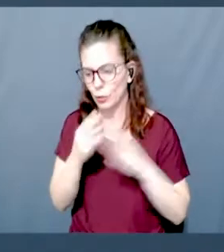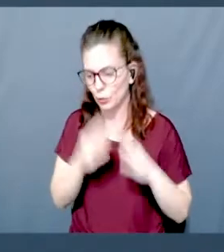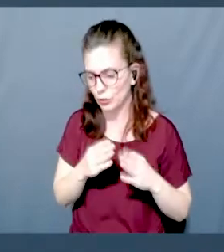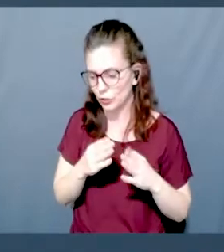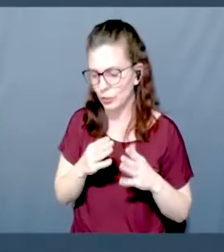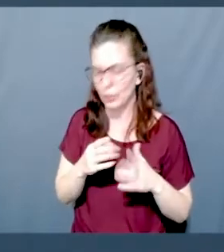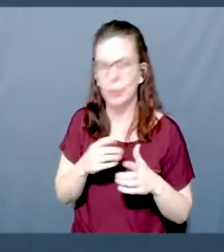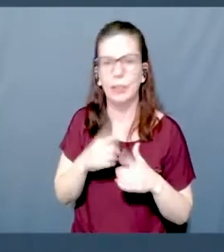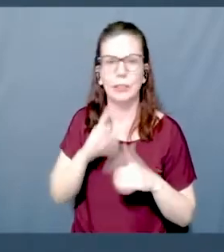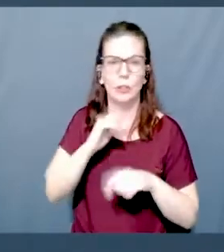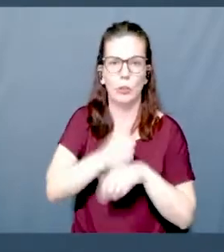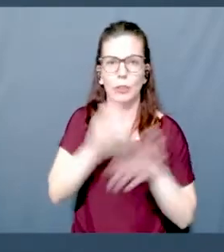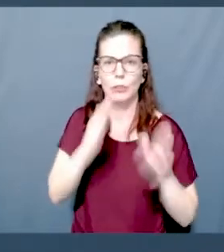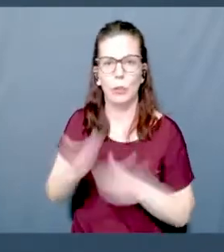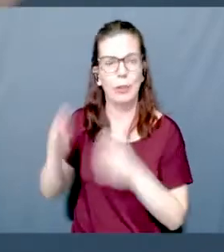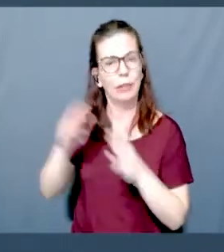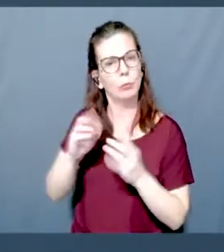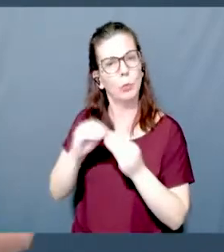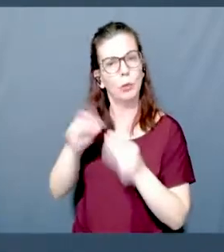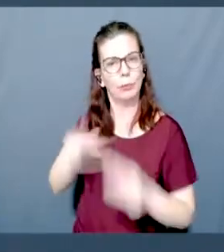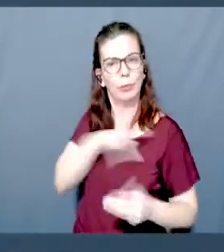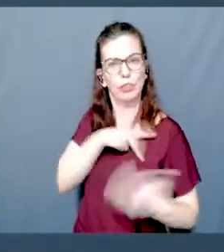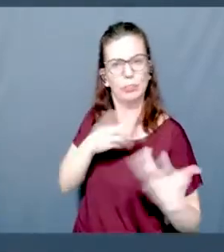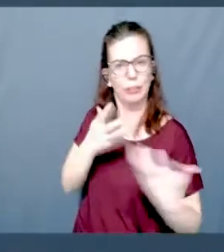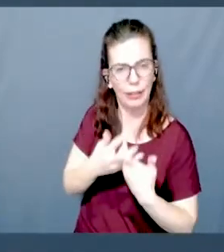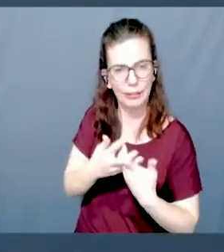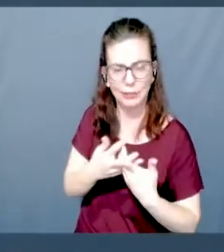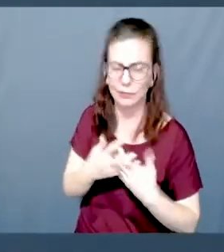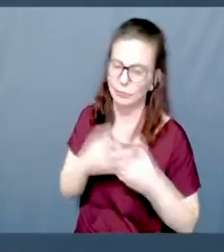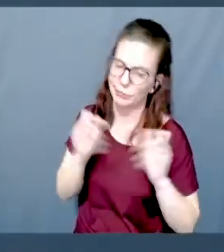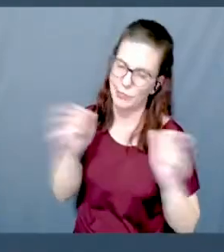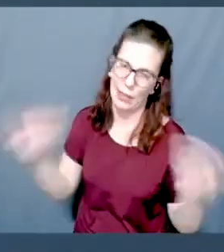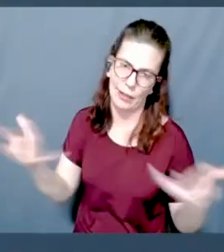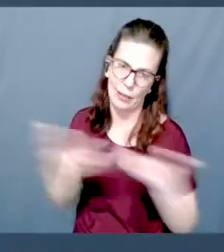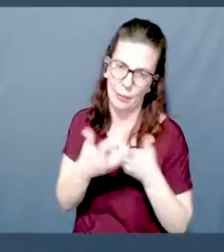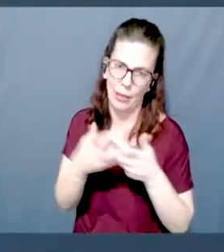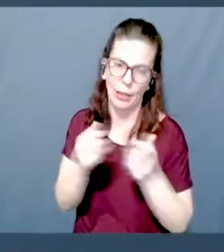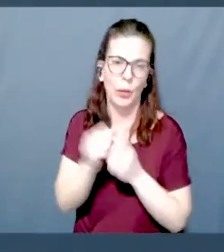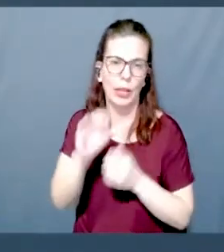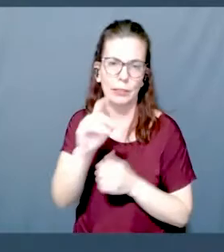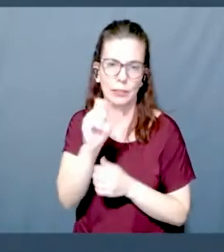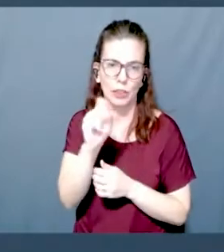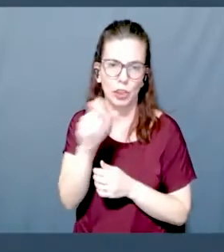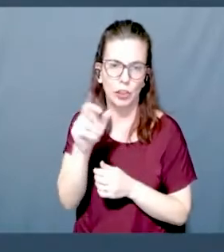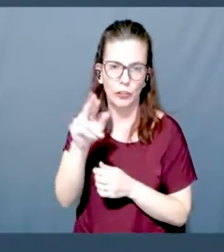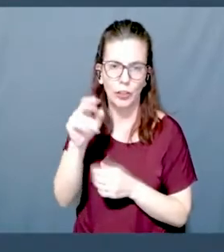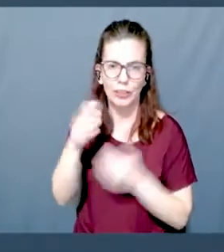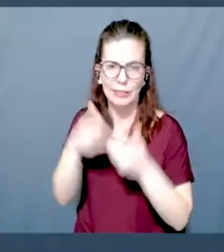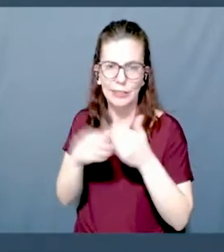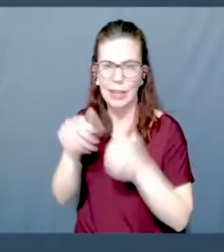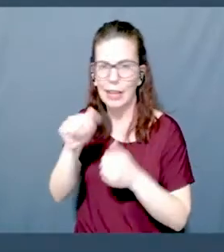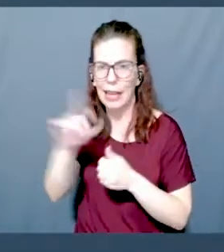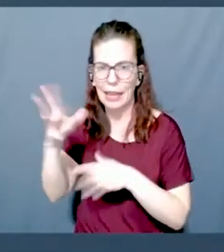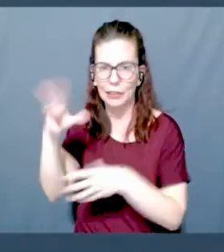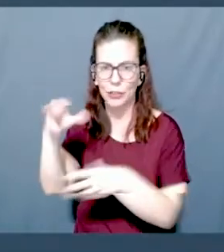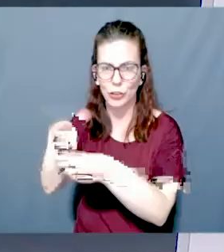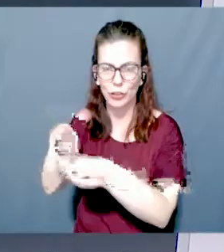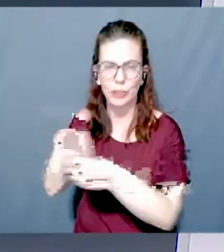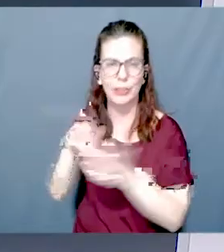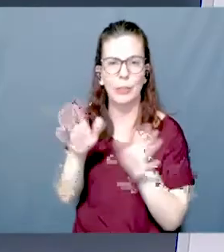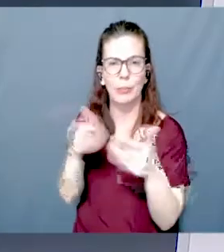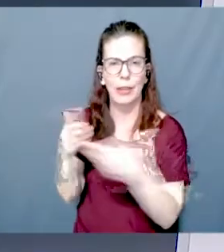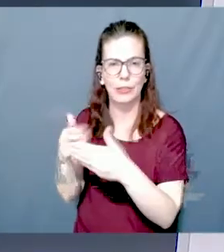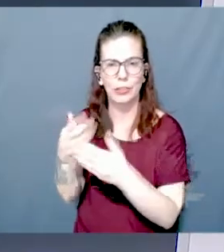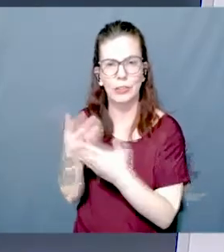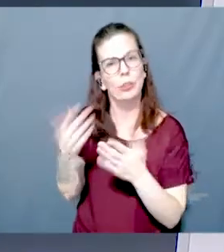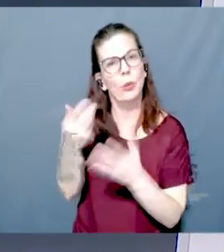that's very personalized. And of course, that can be combined with the server-side ad insertion and our packaging products to help monetize those streams as well.